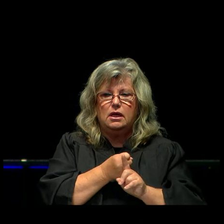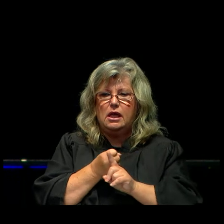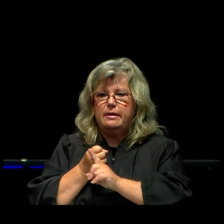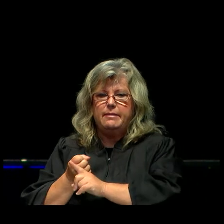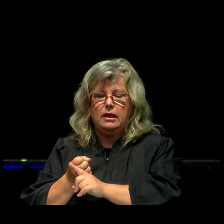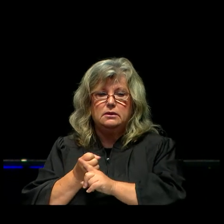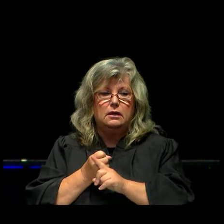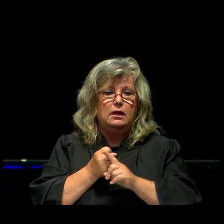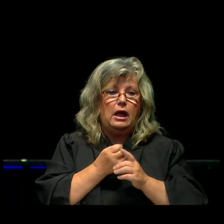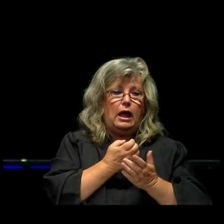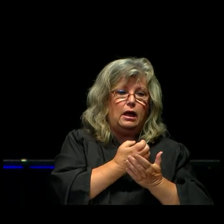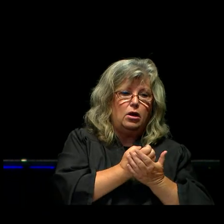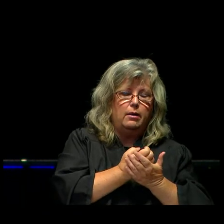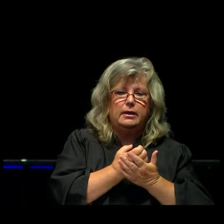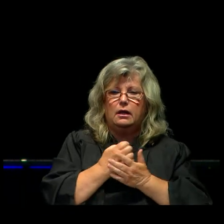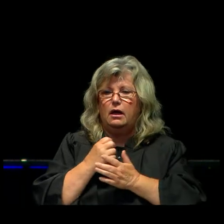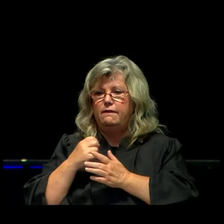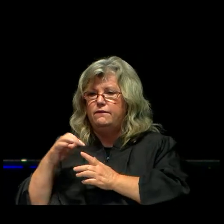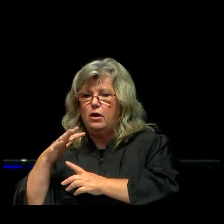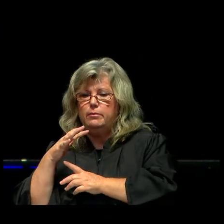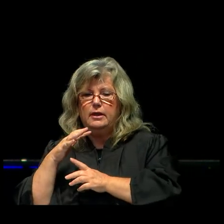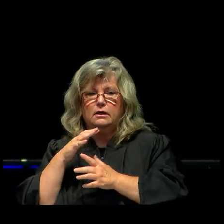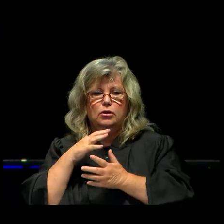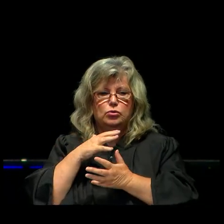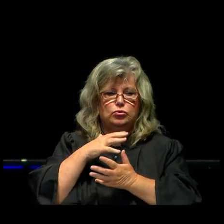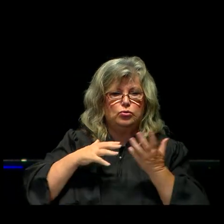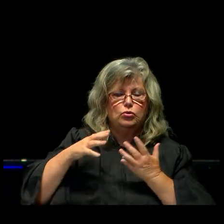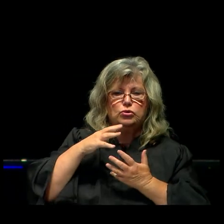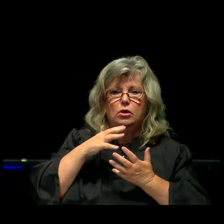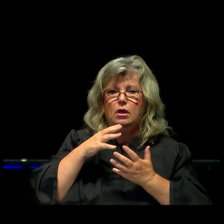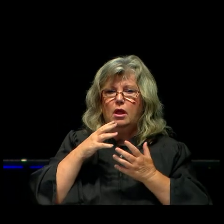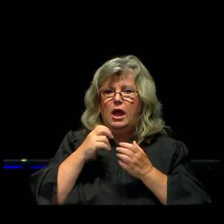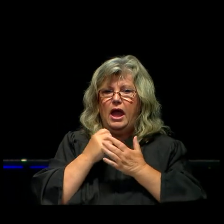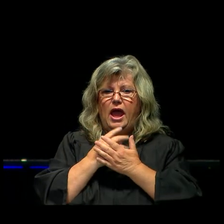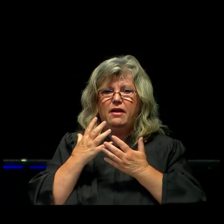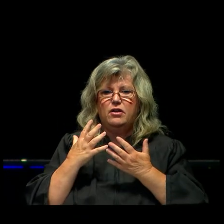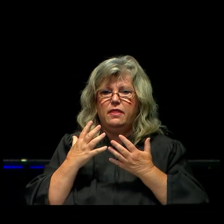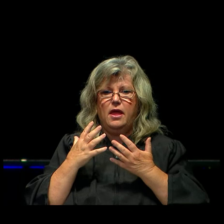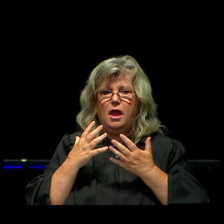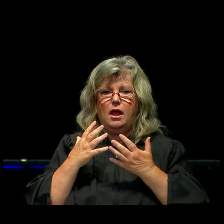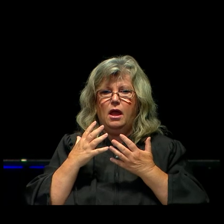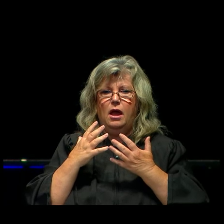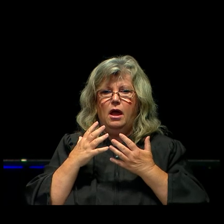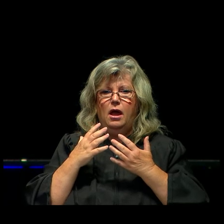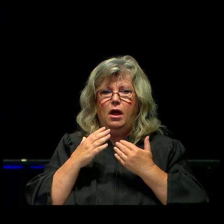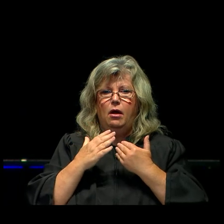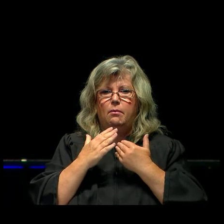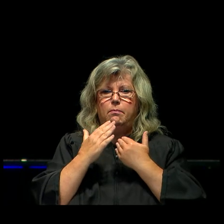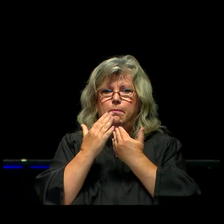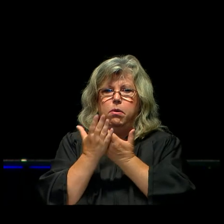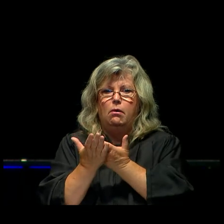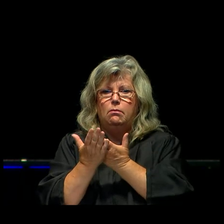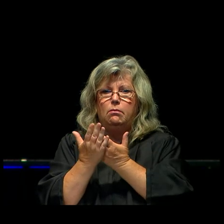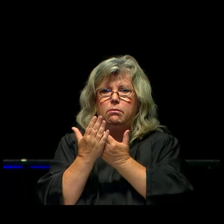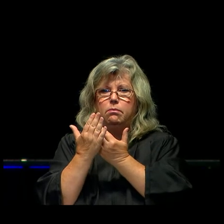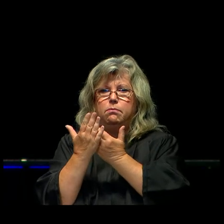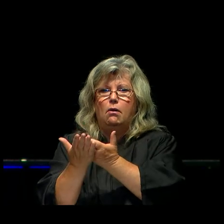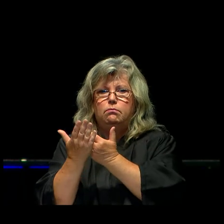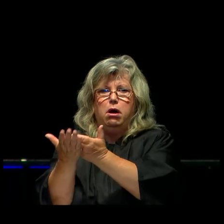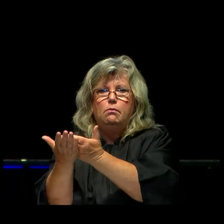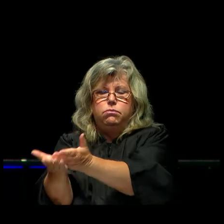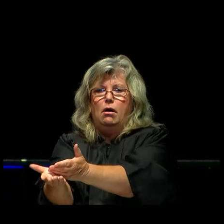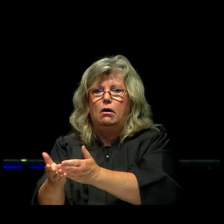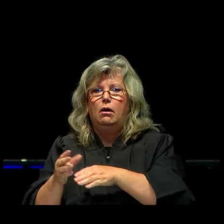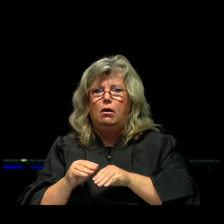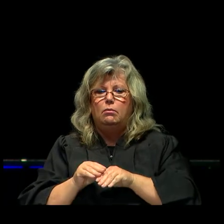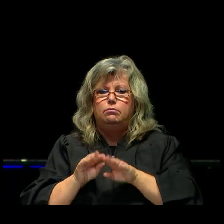economic, environmental, social, all crossing tipping points, all these tipping points nested